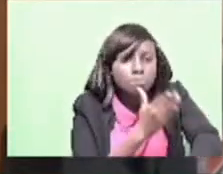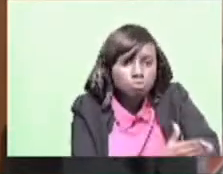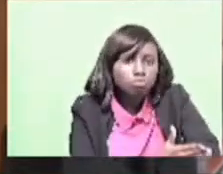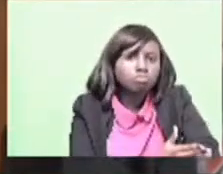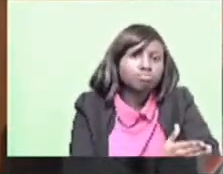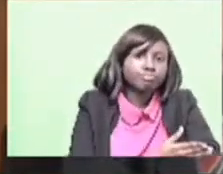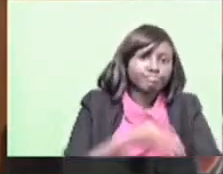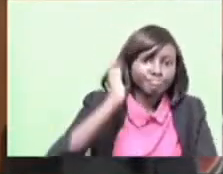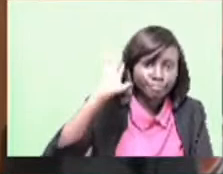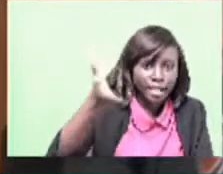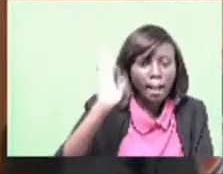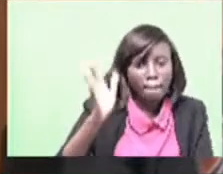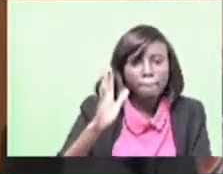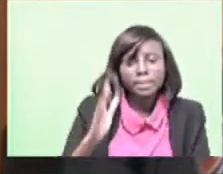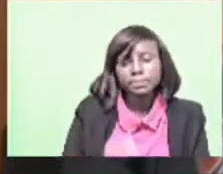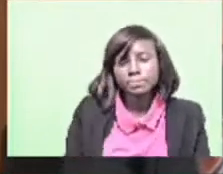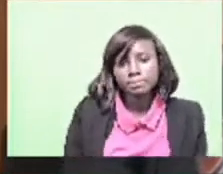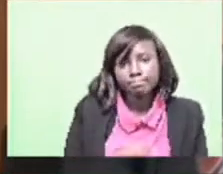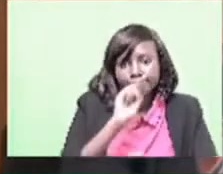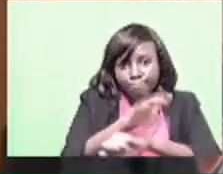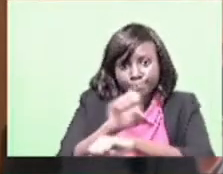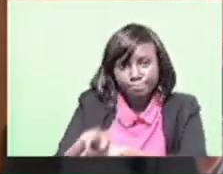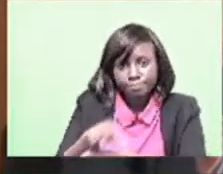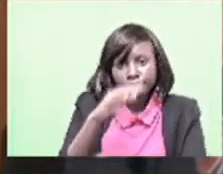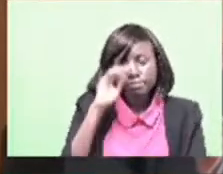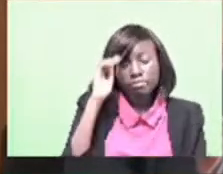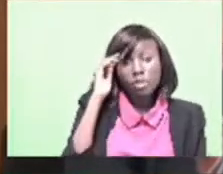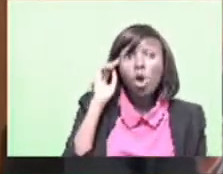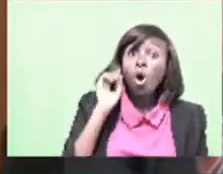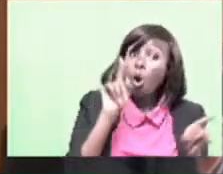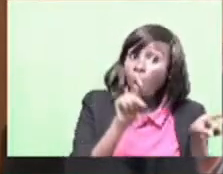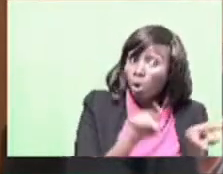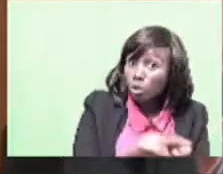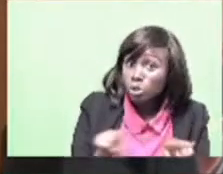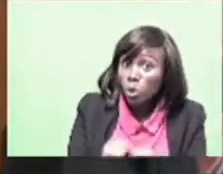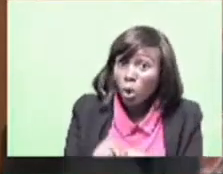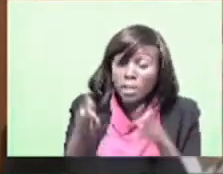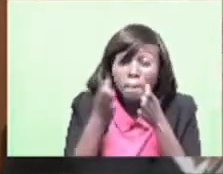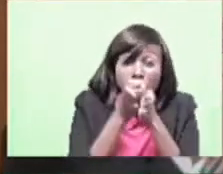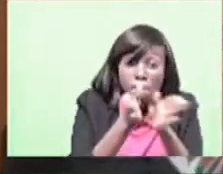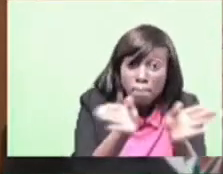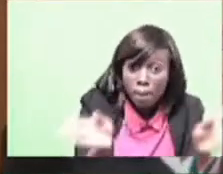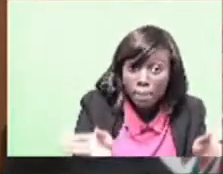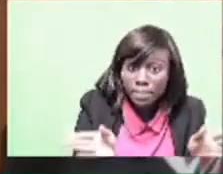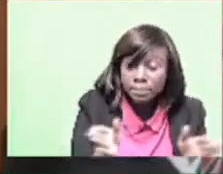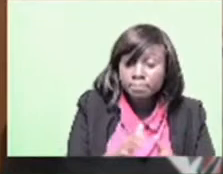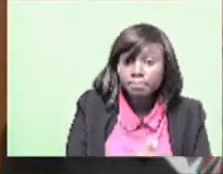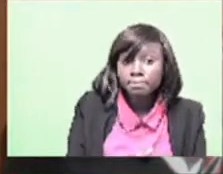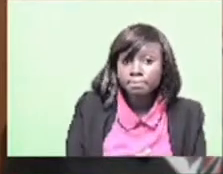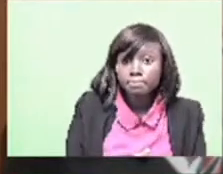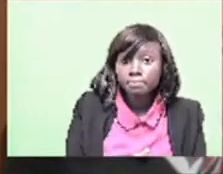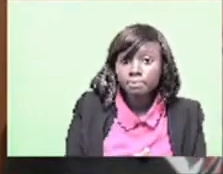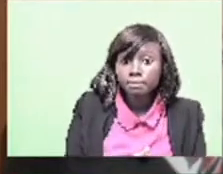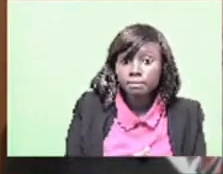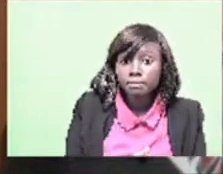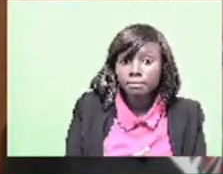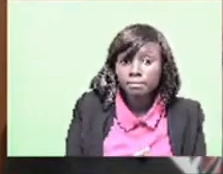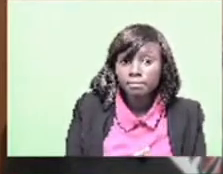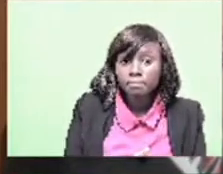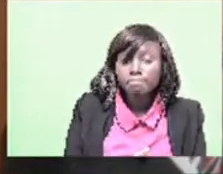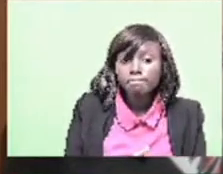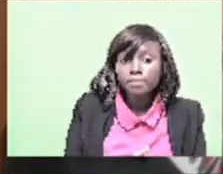Madam Speaker, citizens must also be assured that while wearing the mask may be